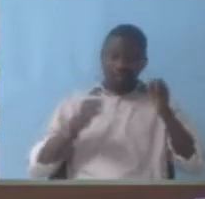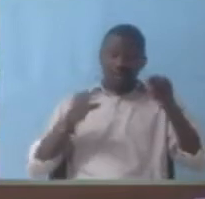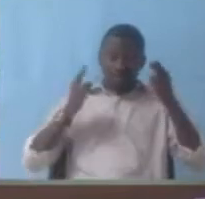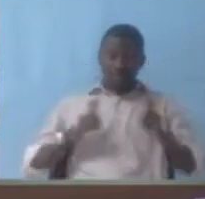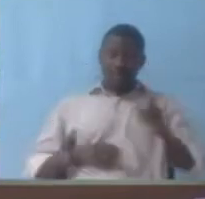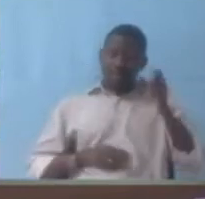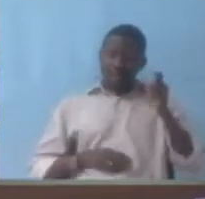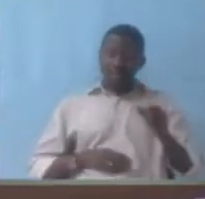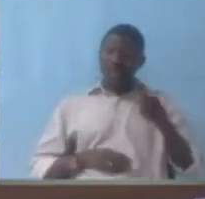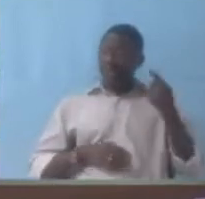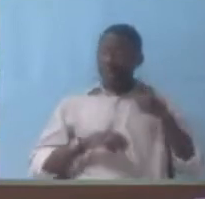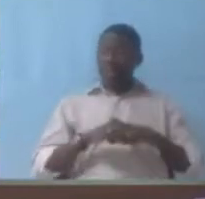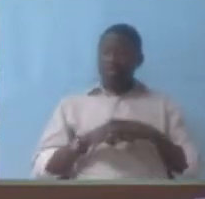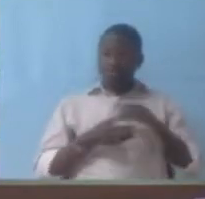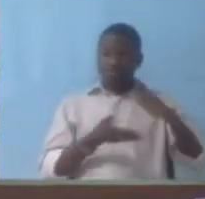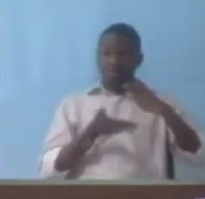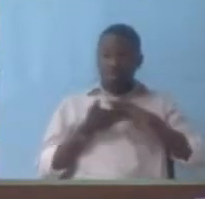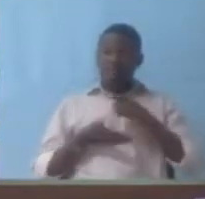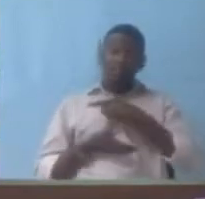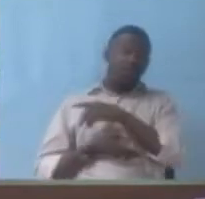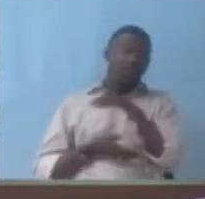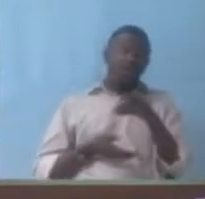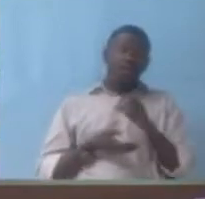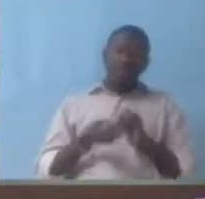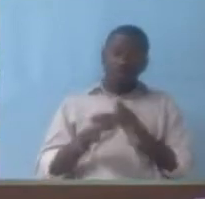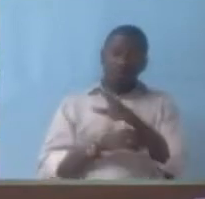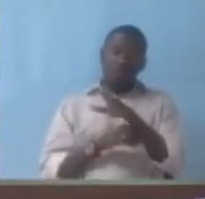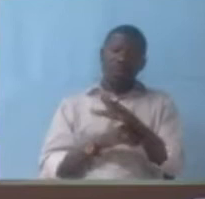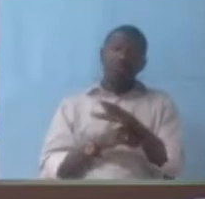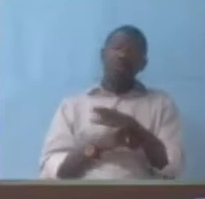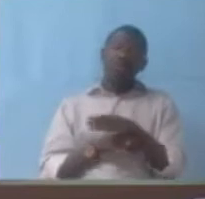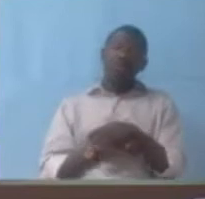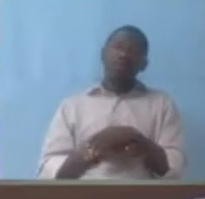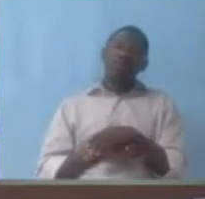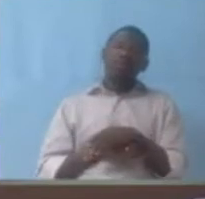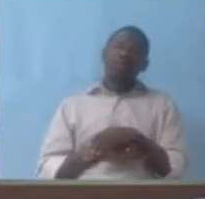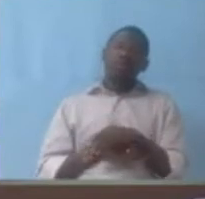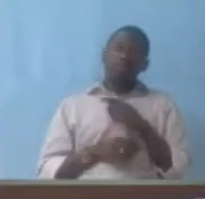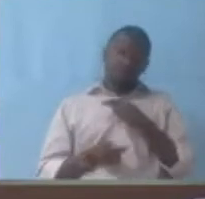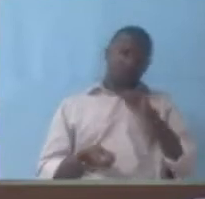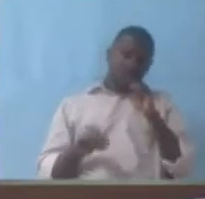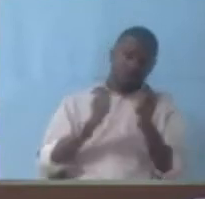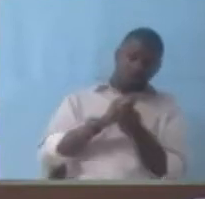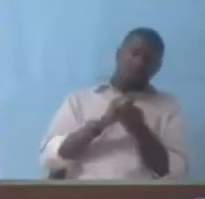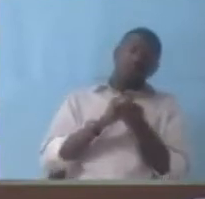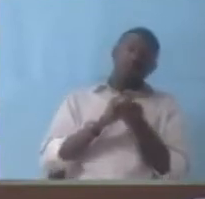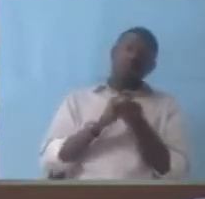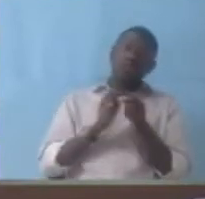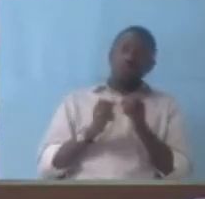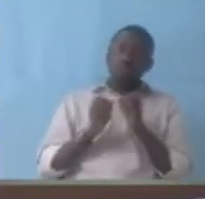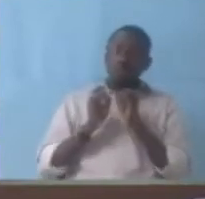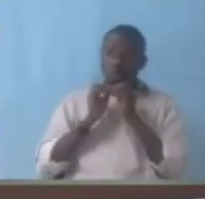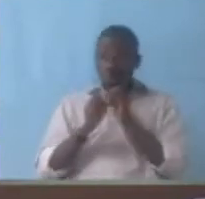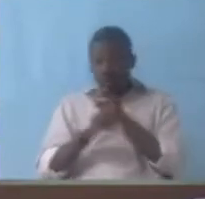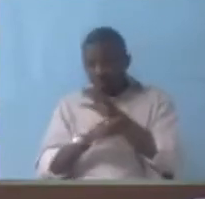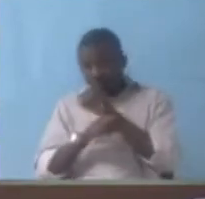attorney general ya be karfar ntelma woto nsi la kuma kama lo si futa ni mala instruct the parliamentary council to ndefalansi kama di